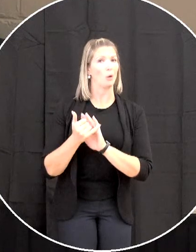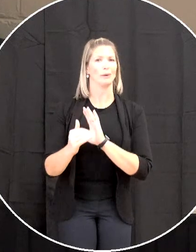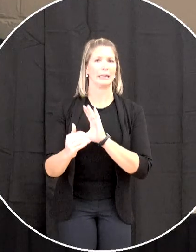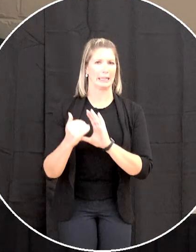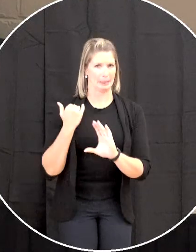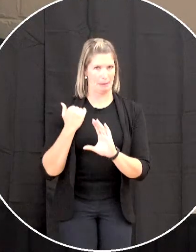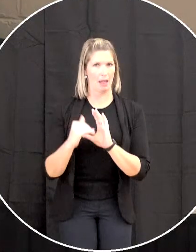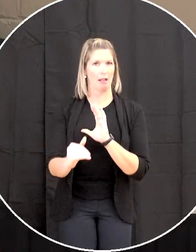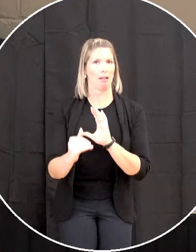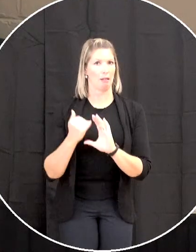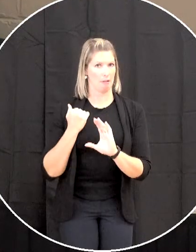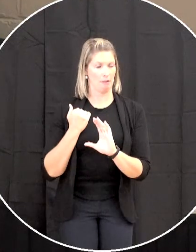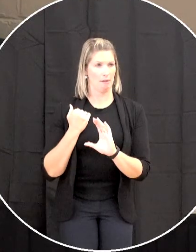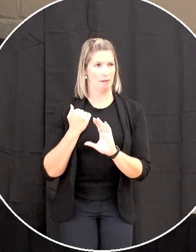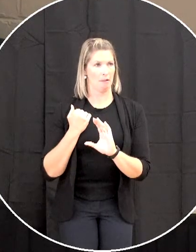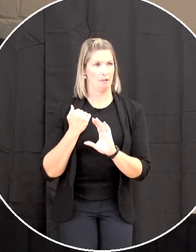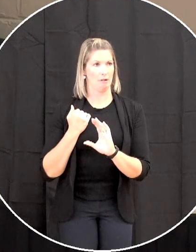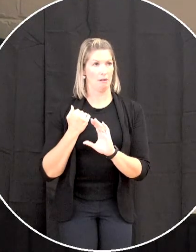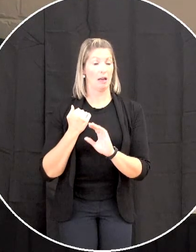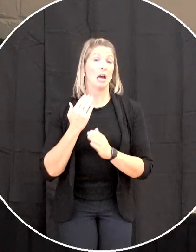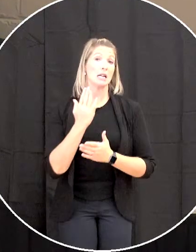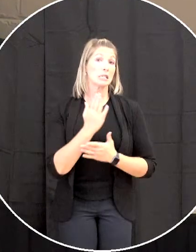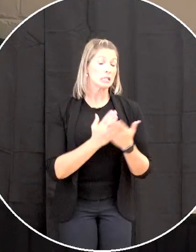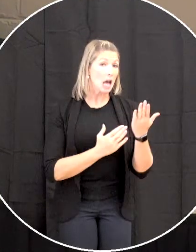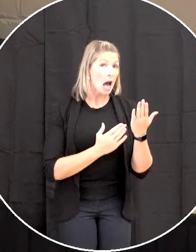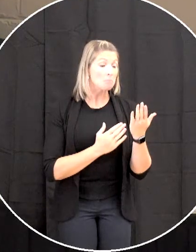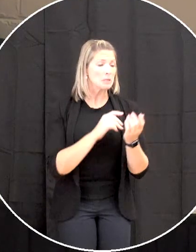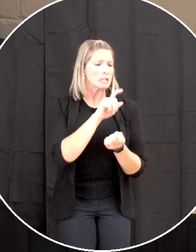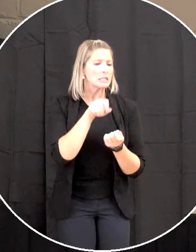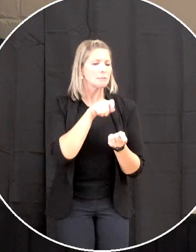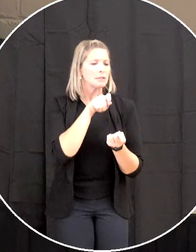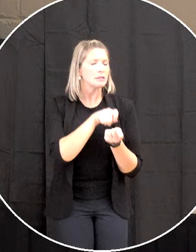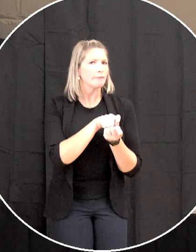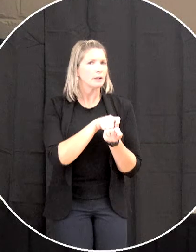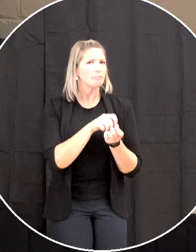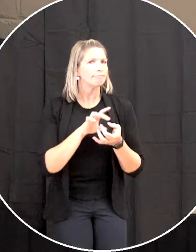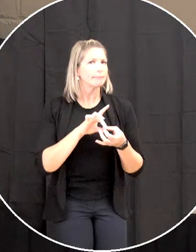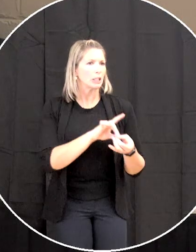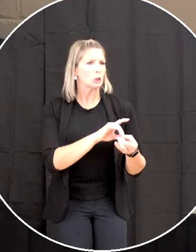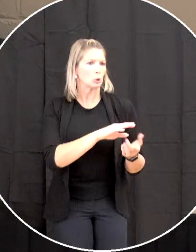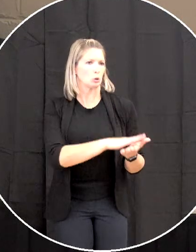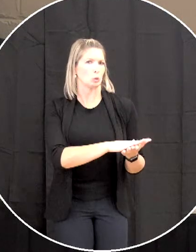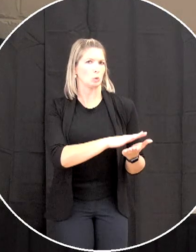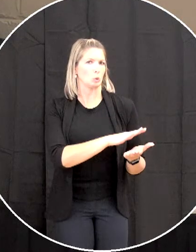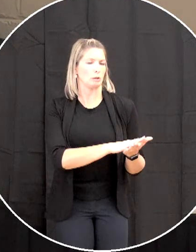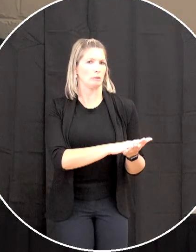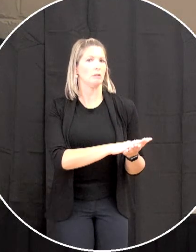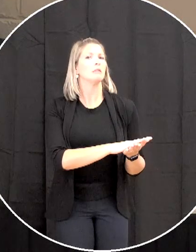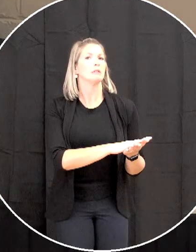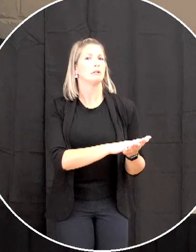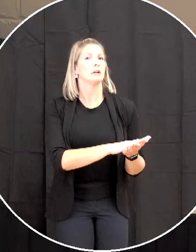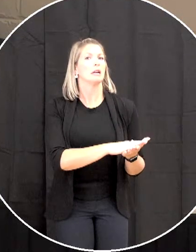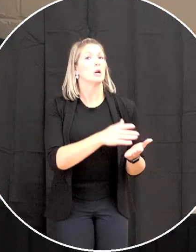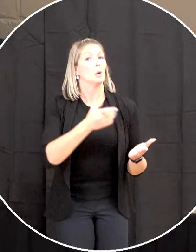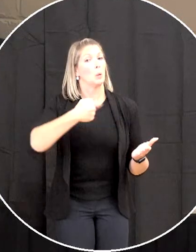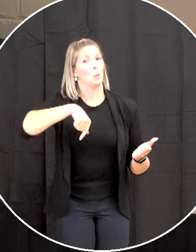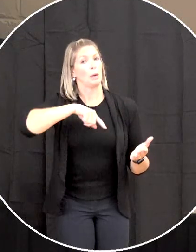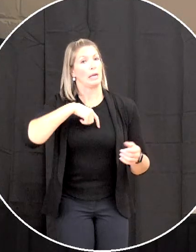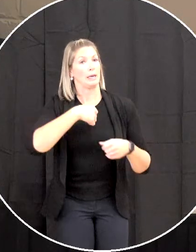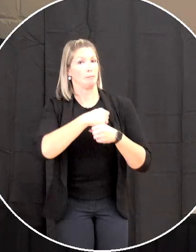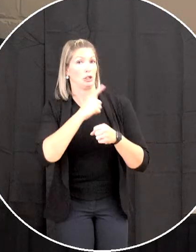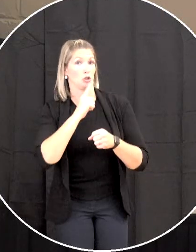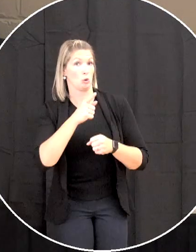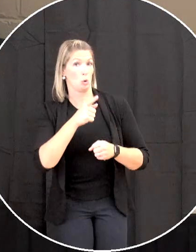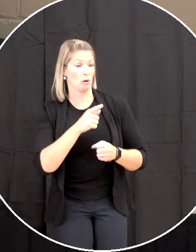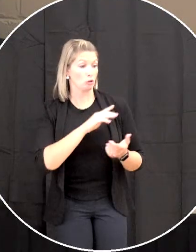of operational nature and is directed directly at governance. And in those cases, we make sure it's circulated to everybody involved